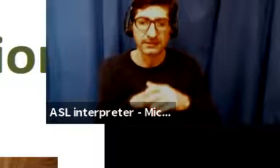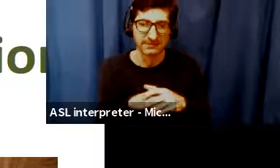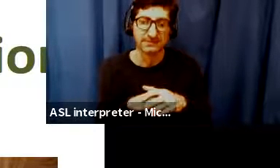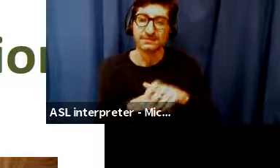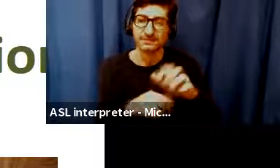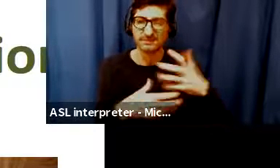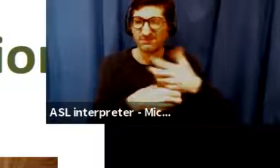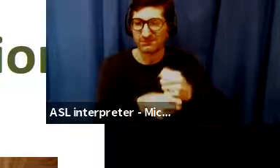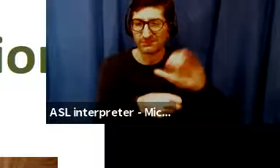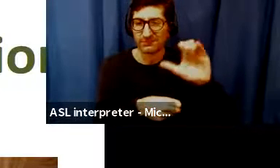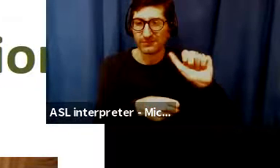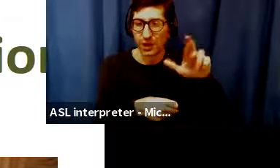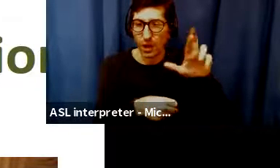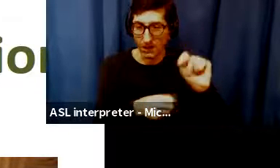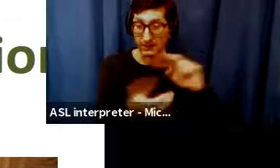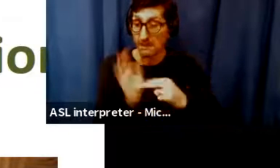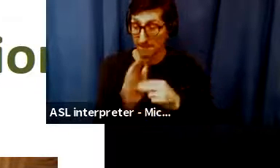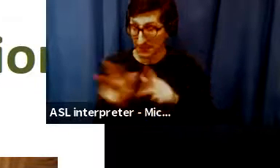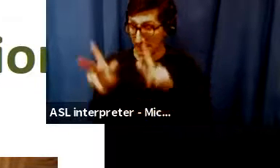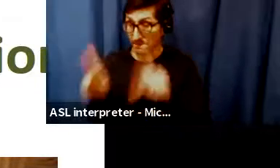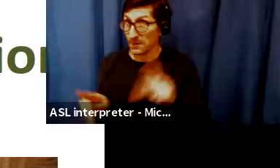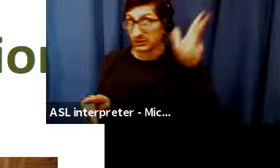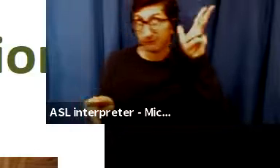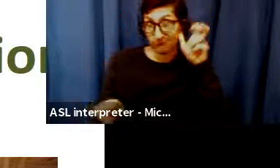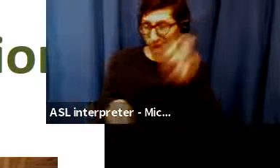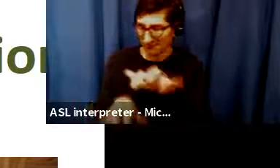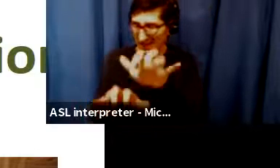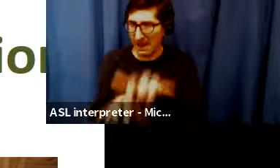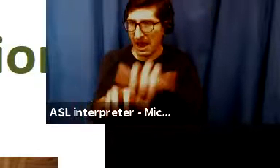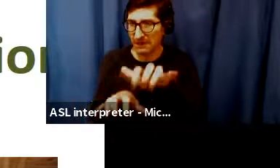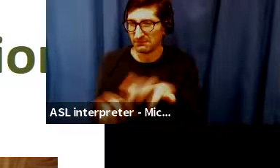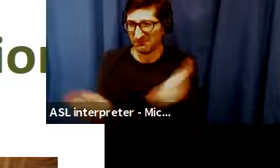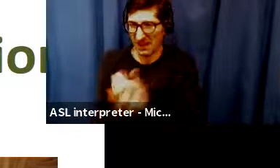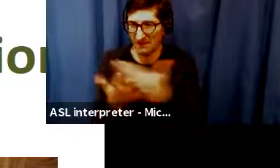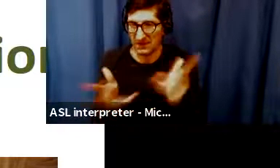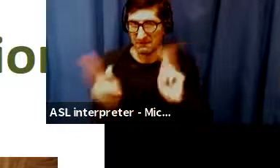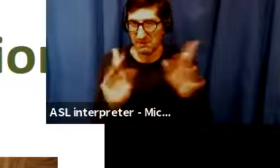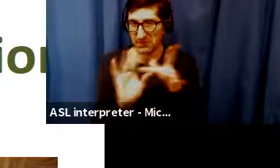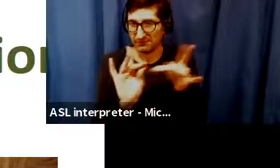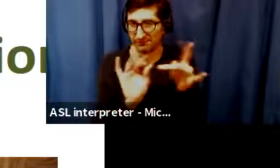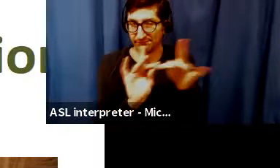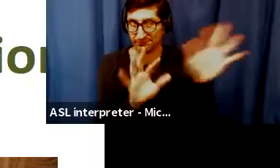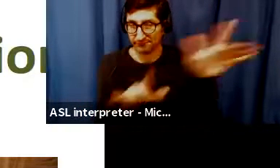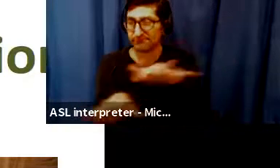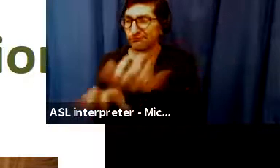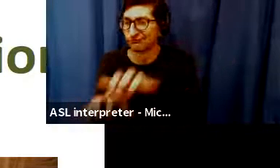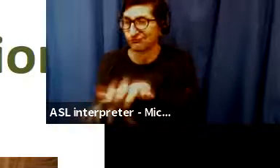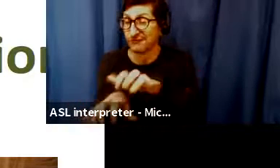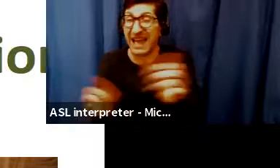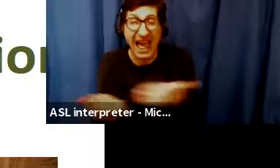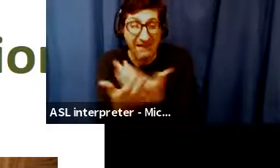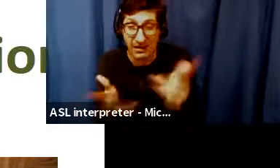cart reporter types everything that is being said, and then everything that can be heard.